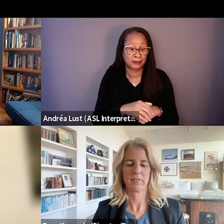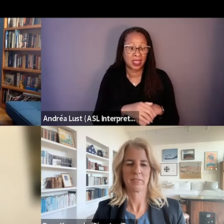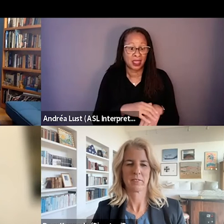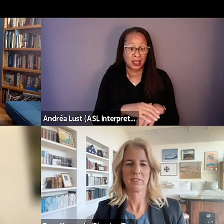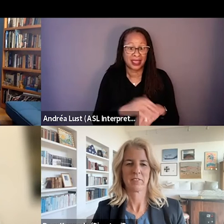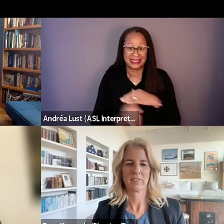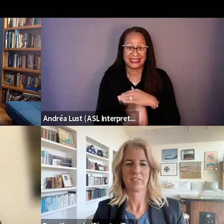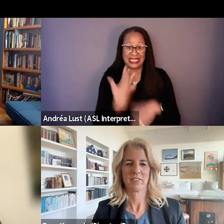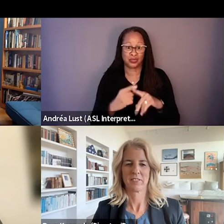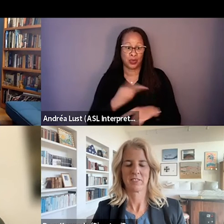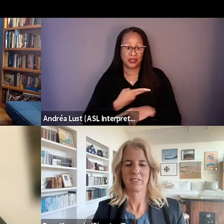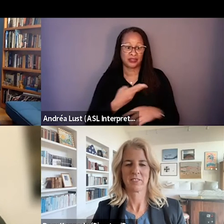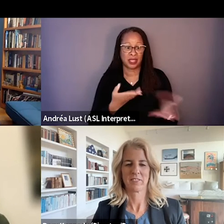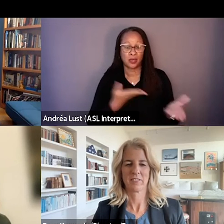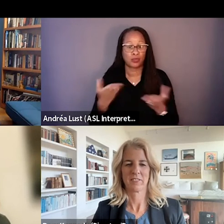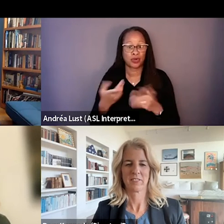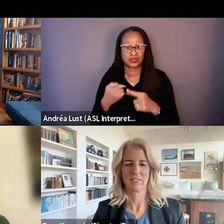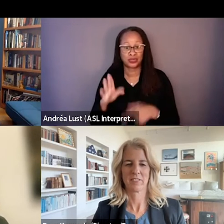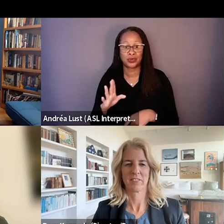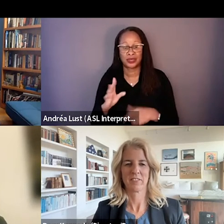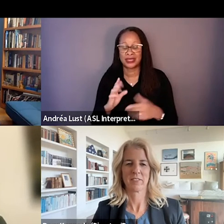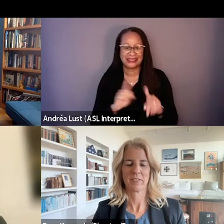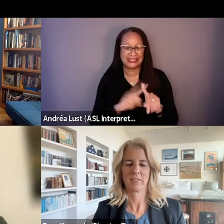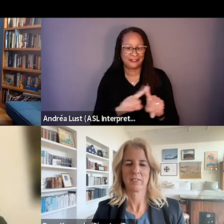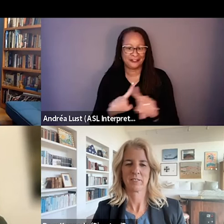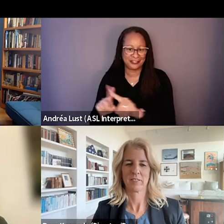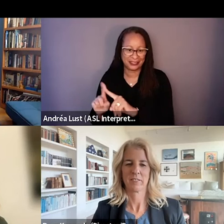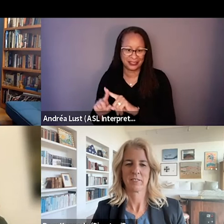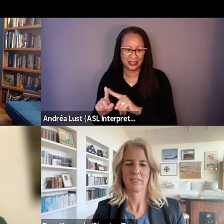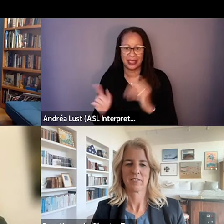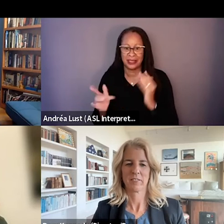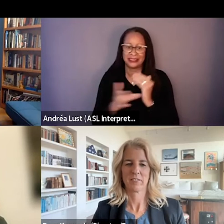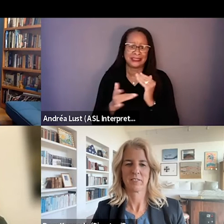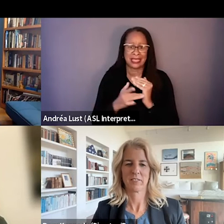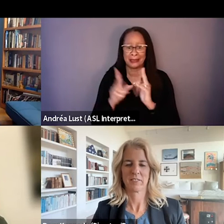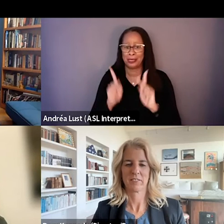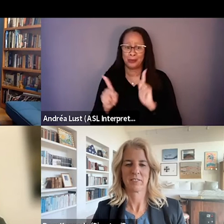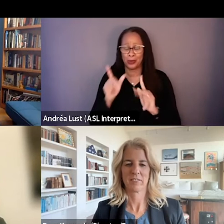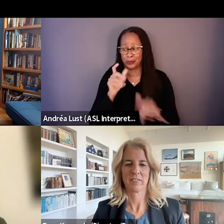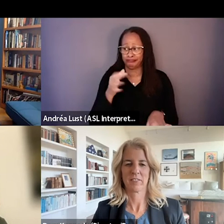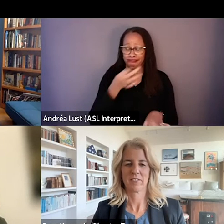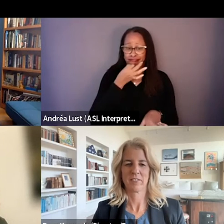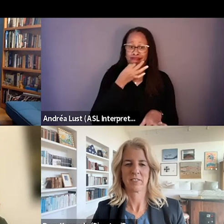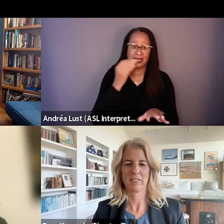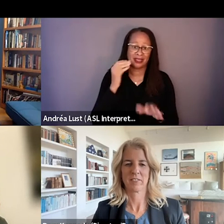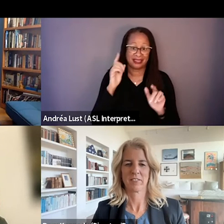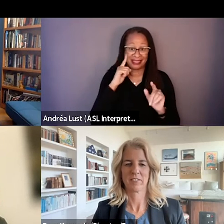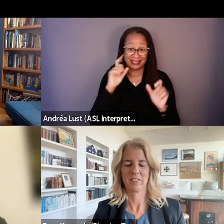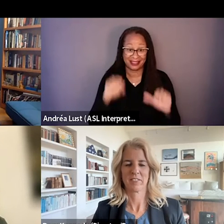he sent it to us, and we brought it to a series of different like sort of tech gurus who were thinking that they